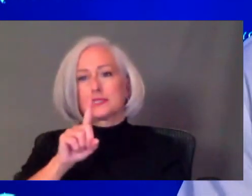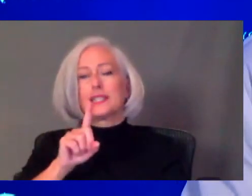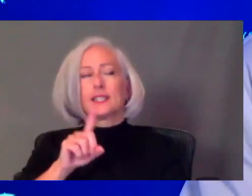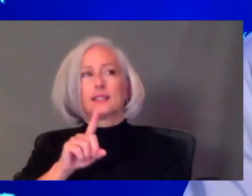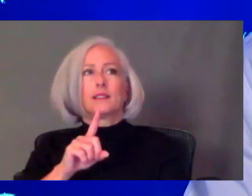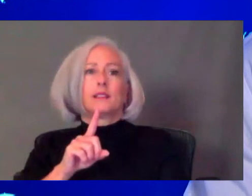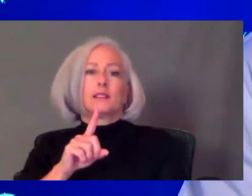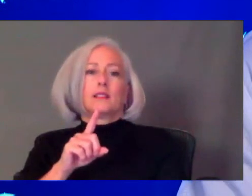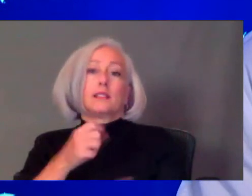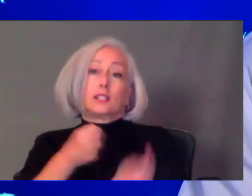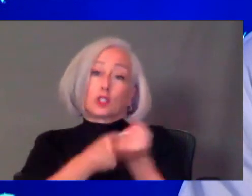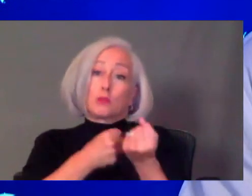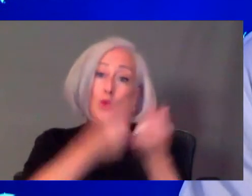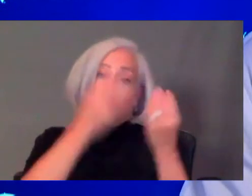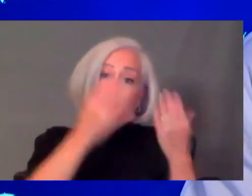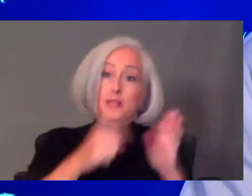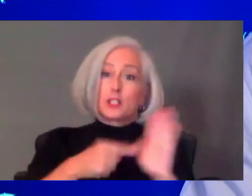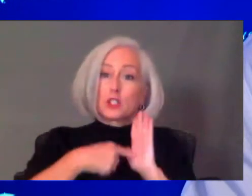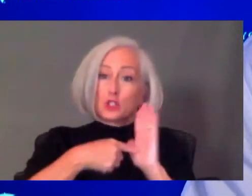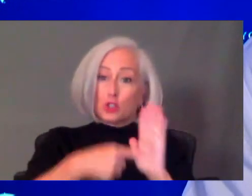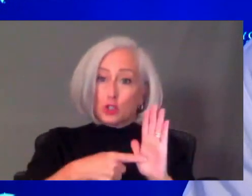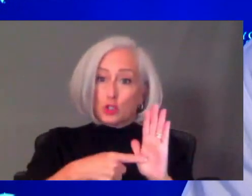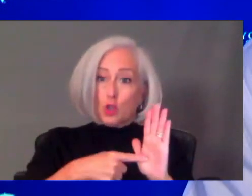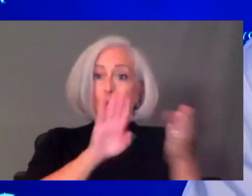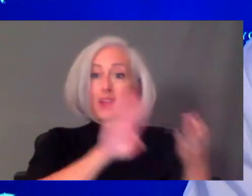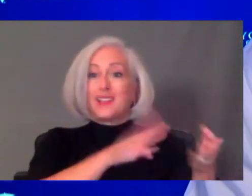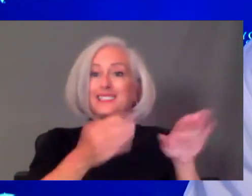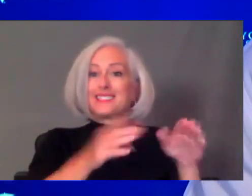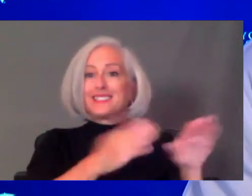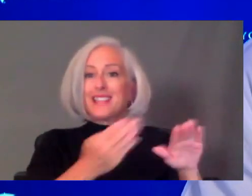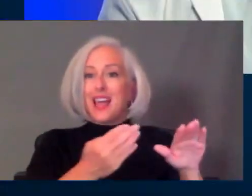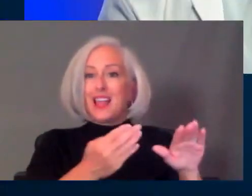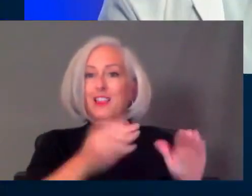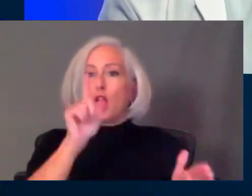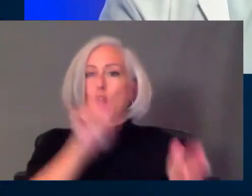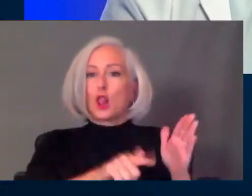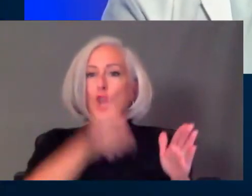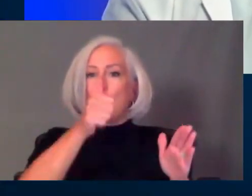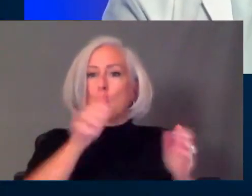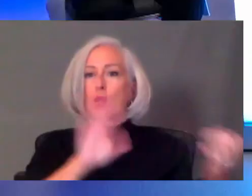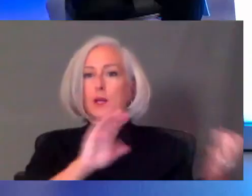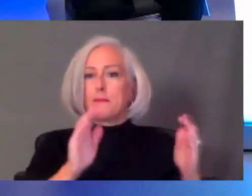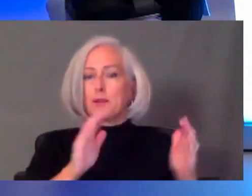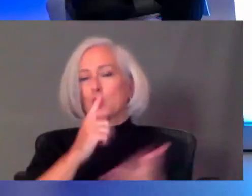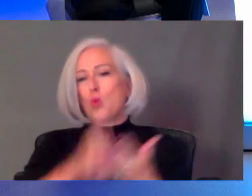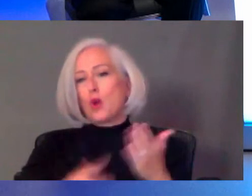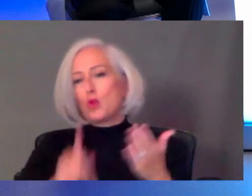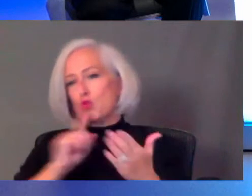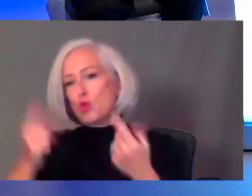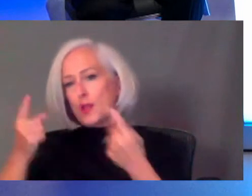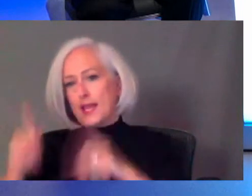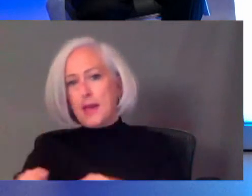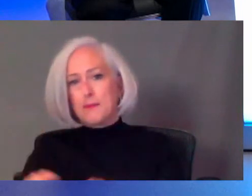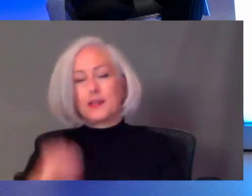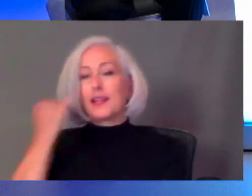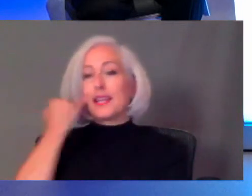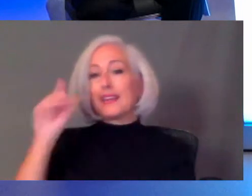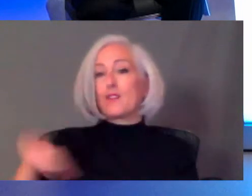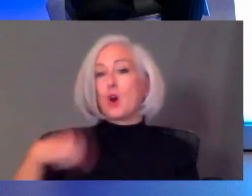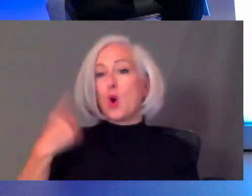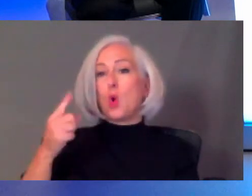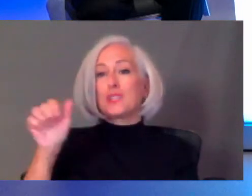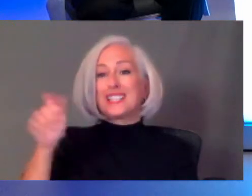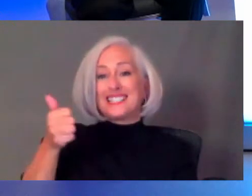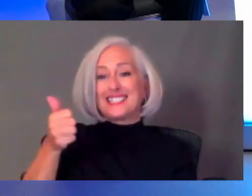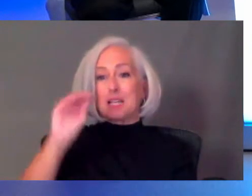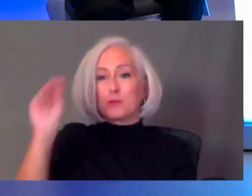overly simplified manner. We sit back at the hospital and say, okay, how many hospital beds are we going to regularly fill with COVID-19 patients? Yeah. Because we're